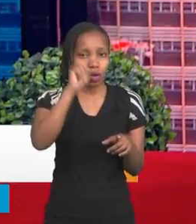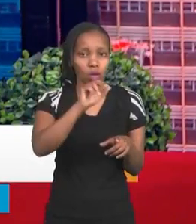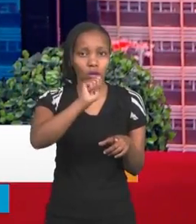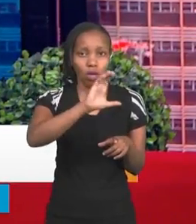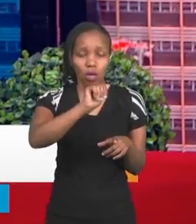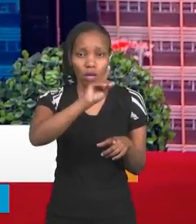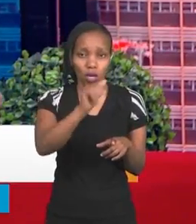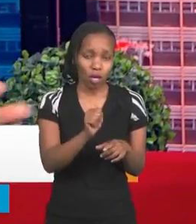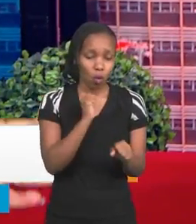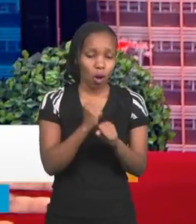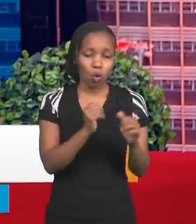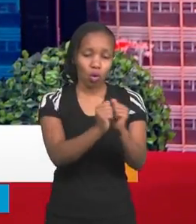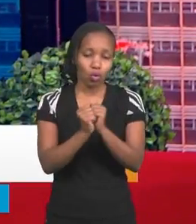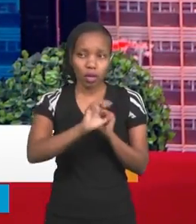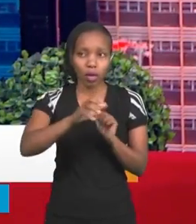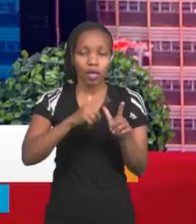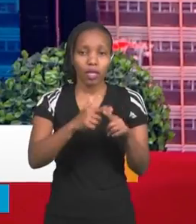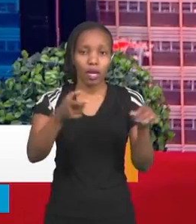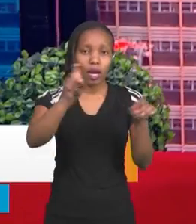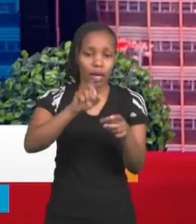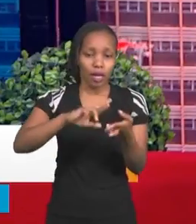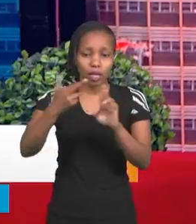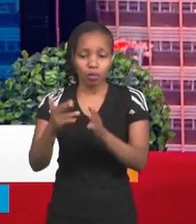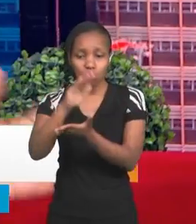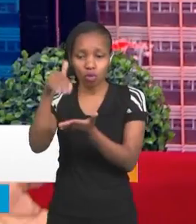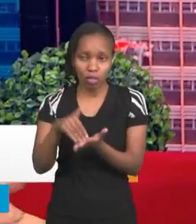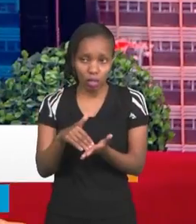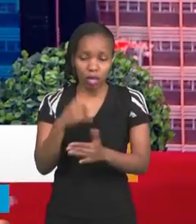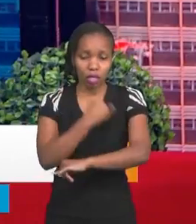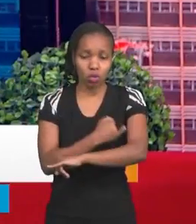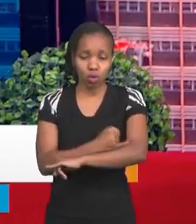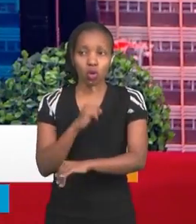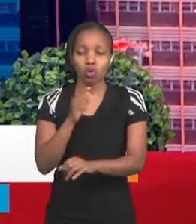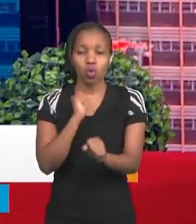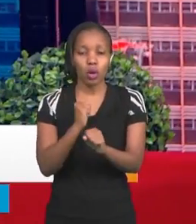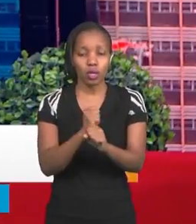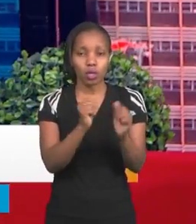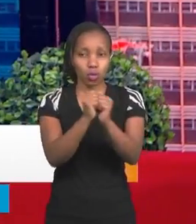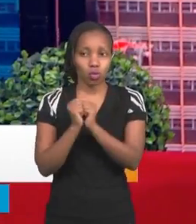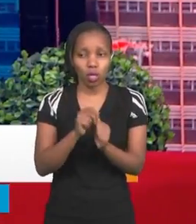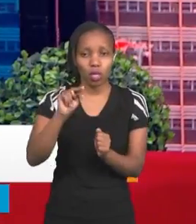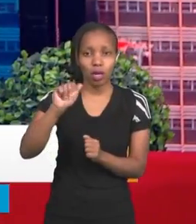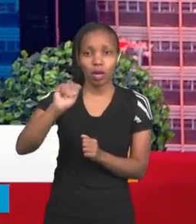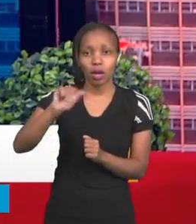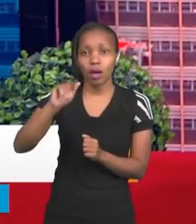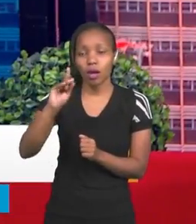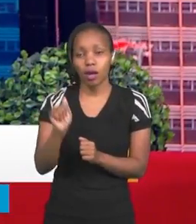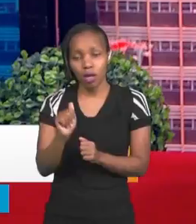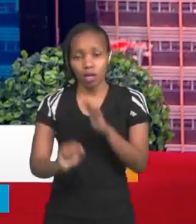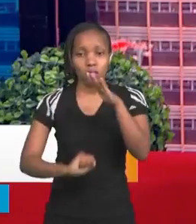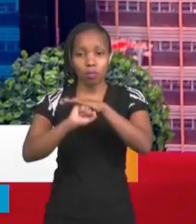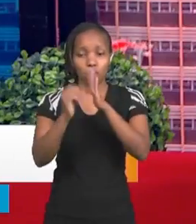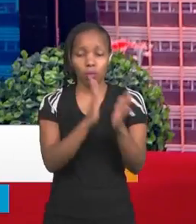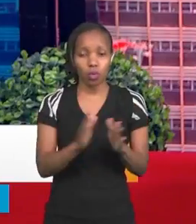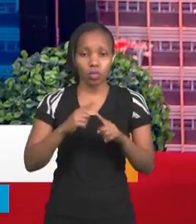with counties to increase the number of rehab facilities. So we are working with NACADA towards, you know, supporting that process. But as Kenya Red Cross,